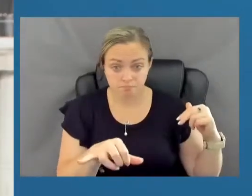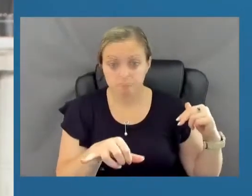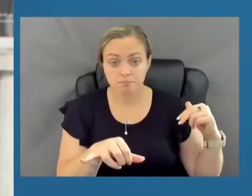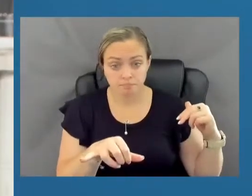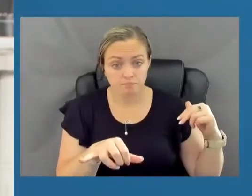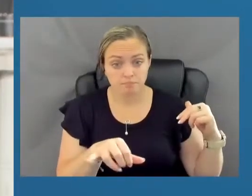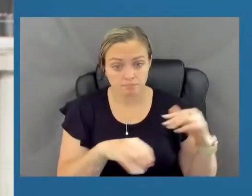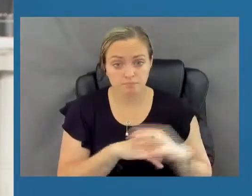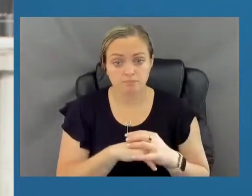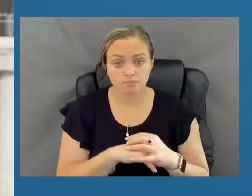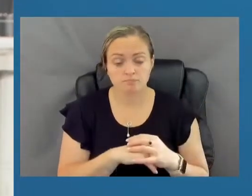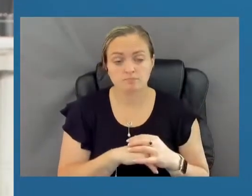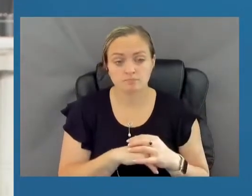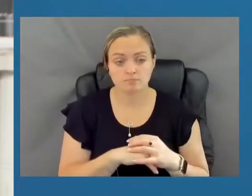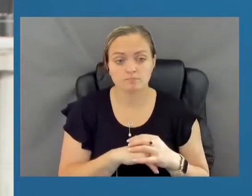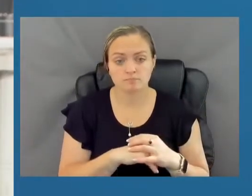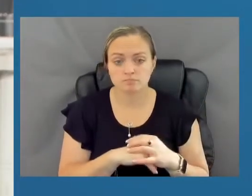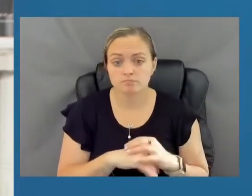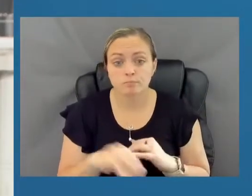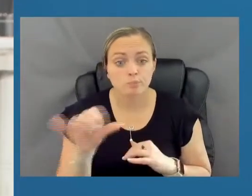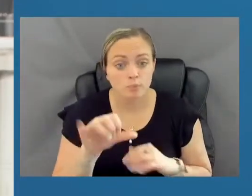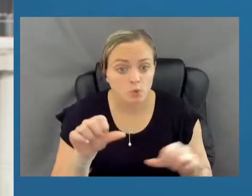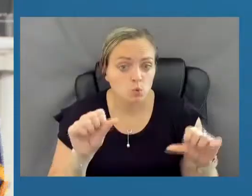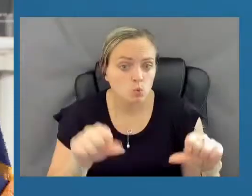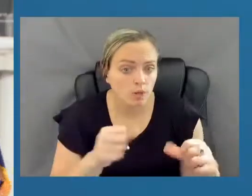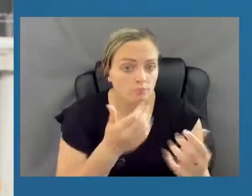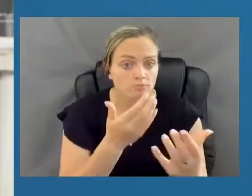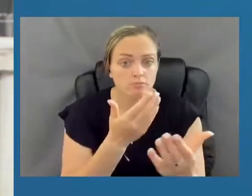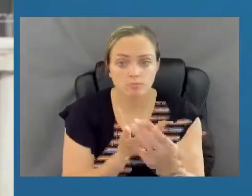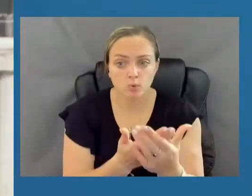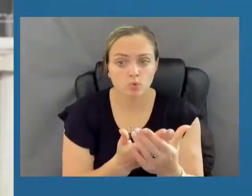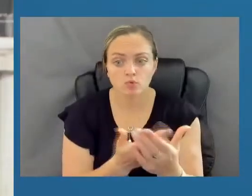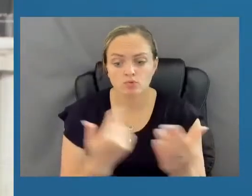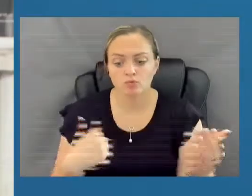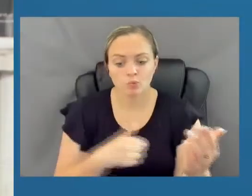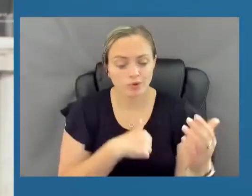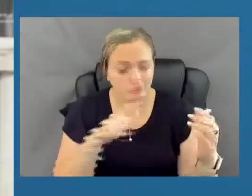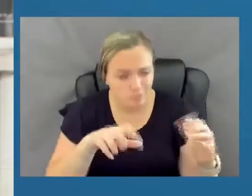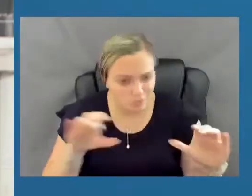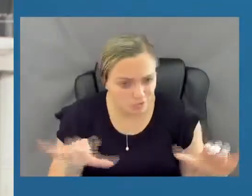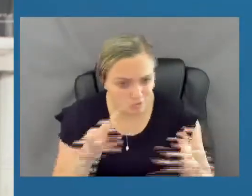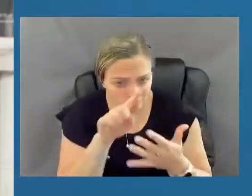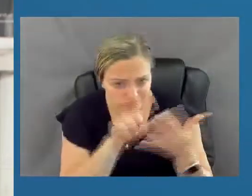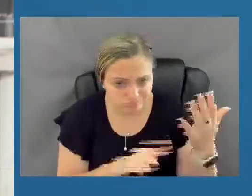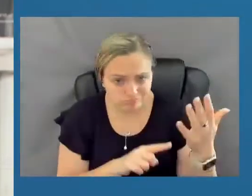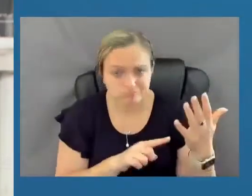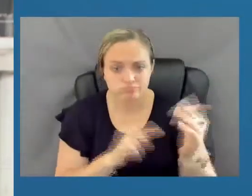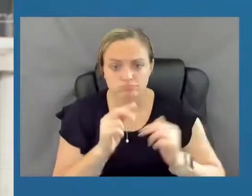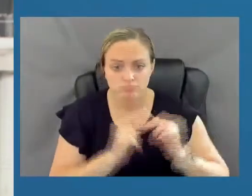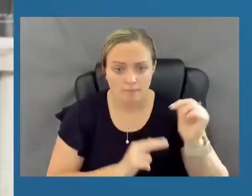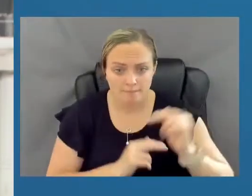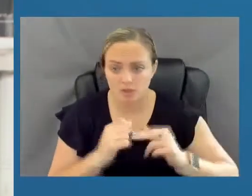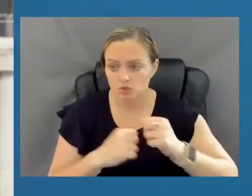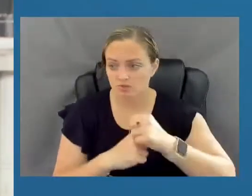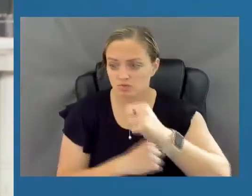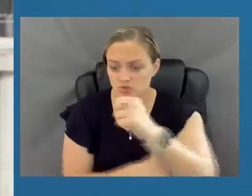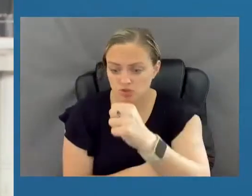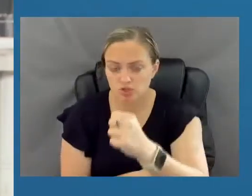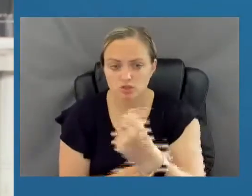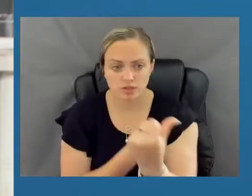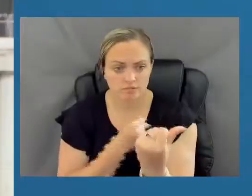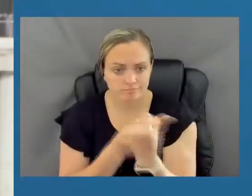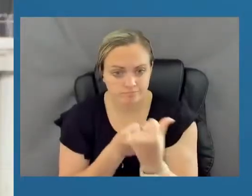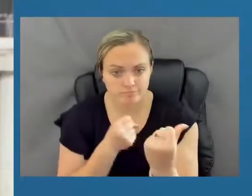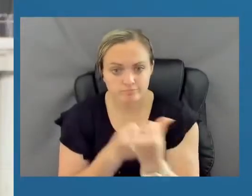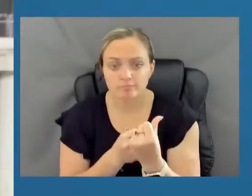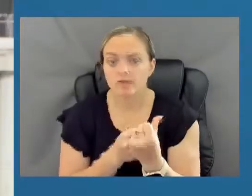did. And it can also prove what government is supposed to do. Build infrastructure that underpins economic